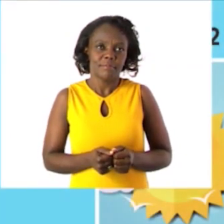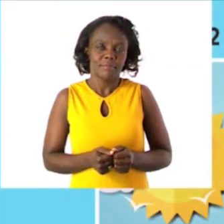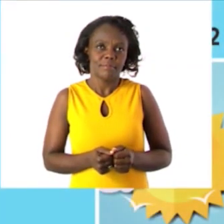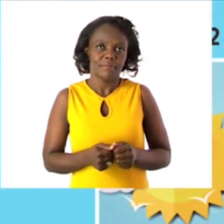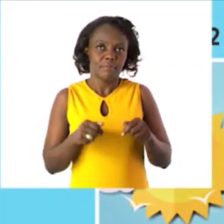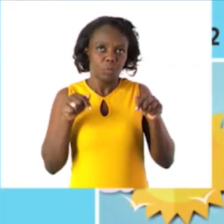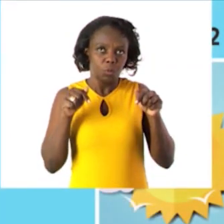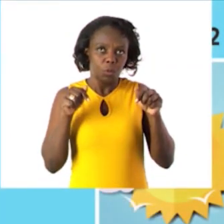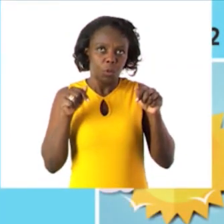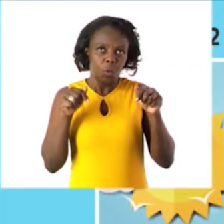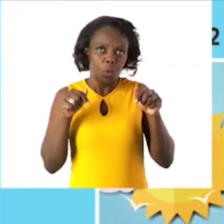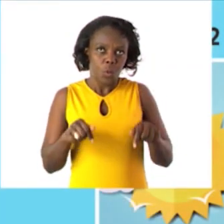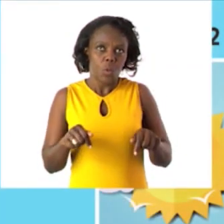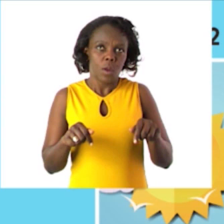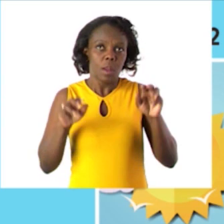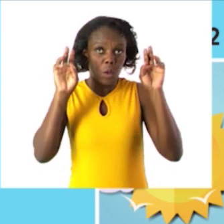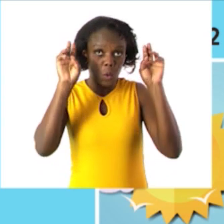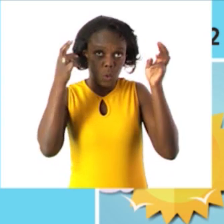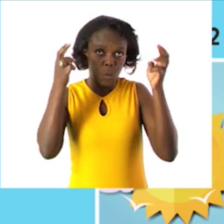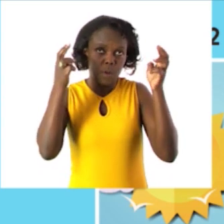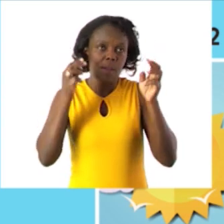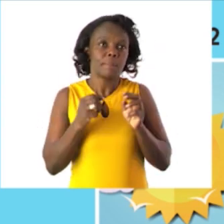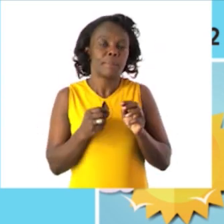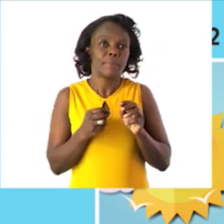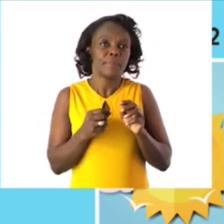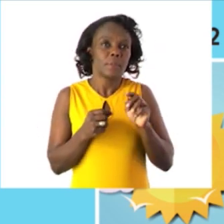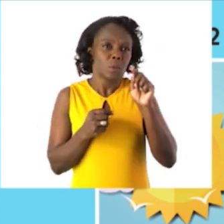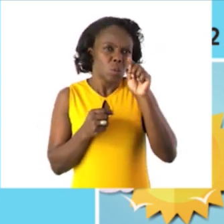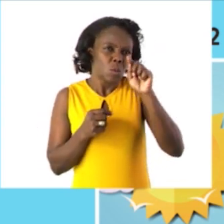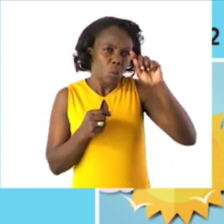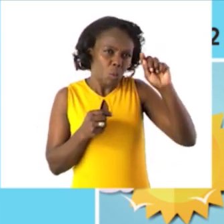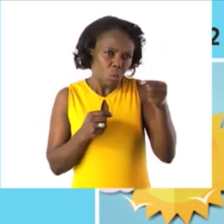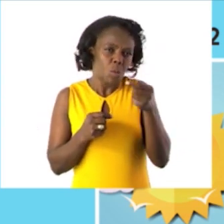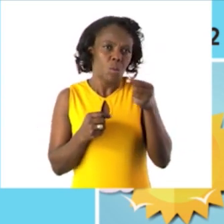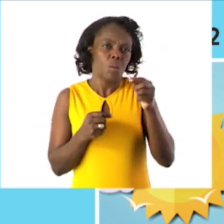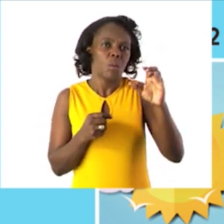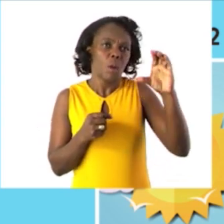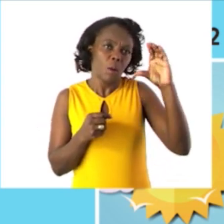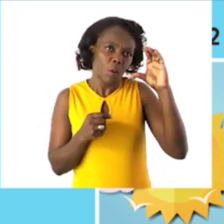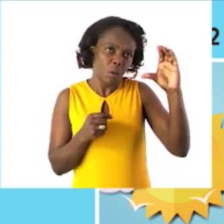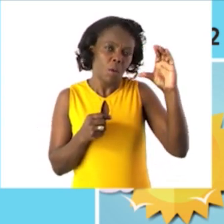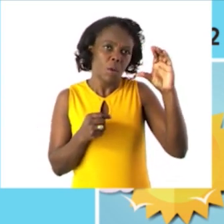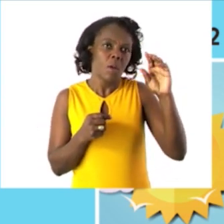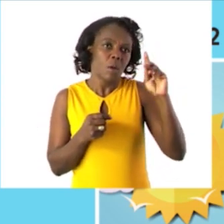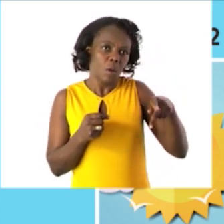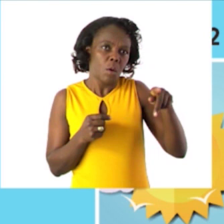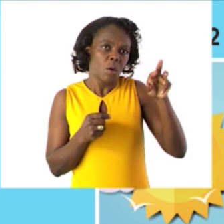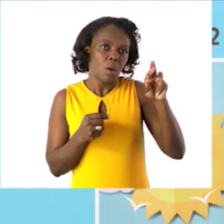Our topic for today for our lesson 4 is going to be punctuation, capital letters